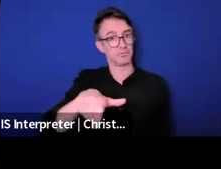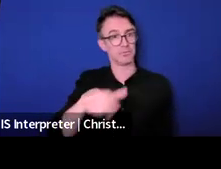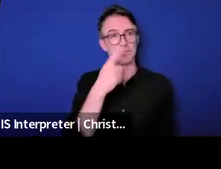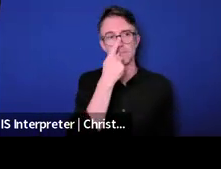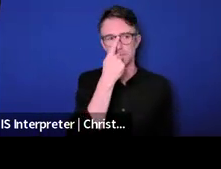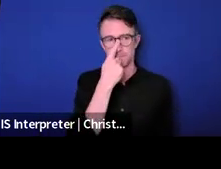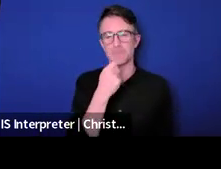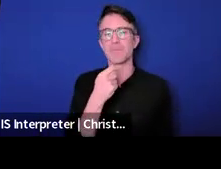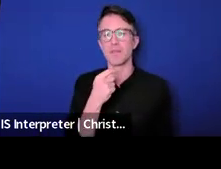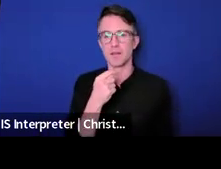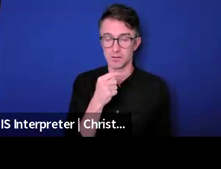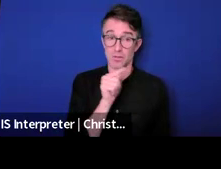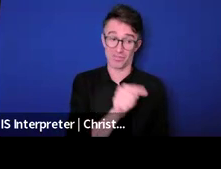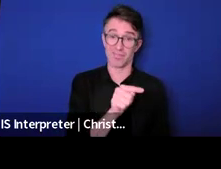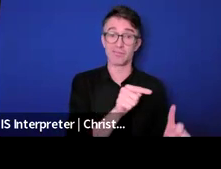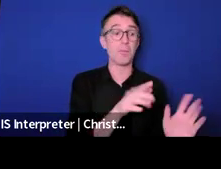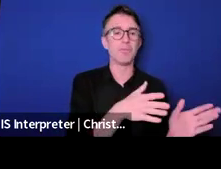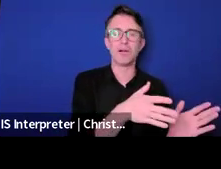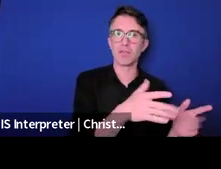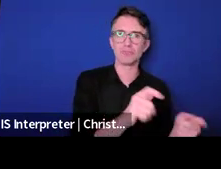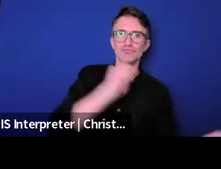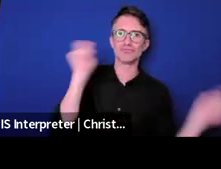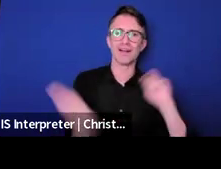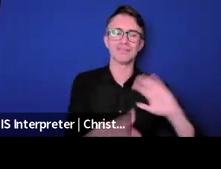health, education, and social protection.